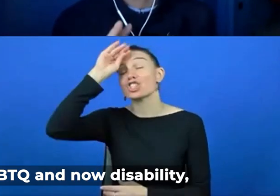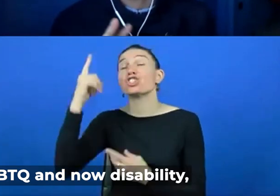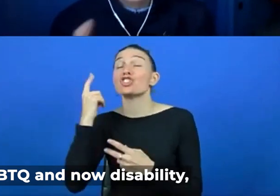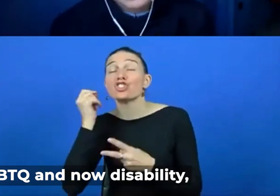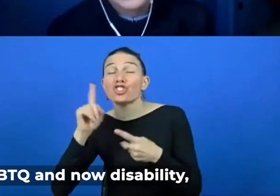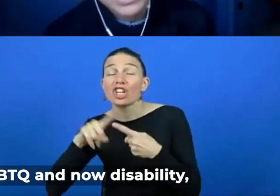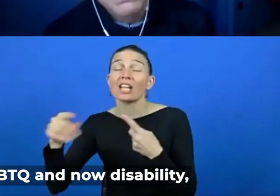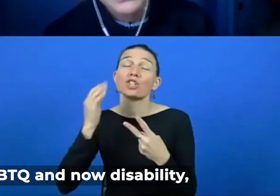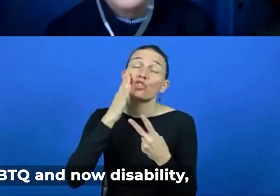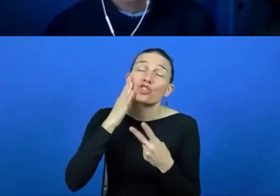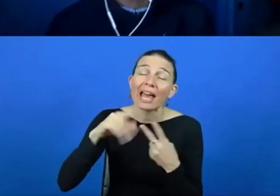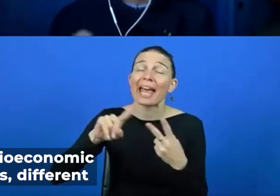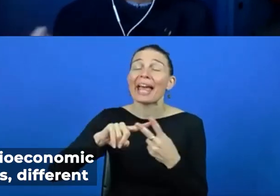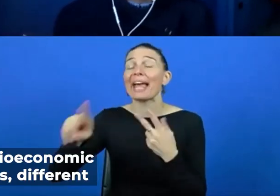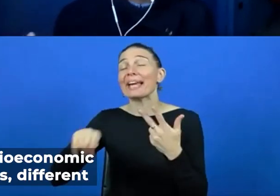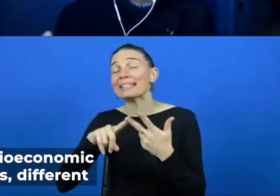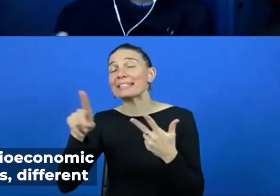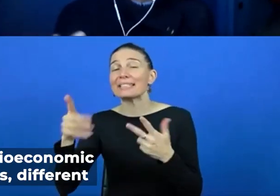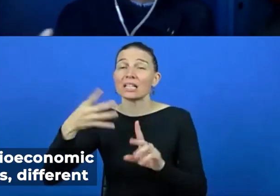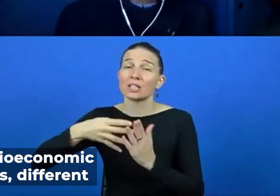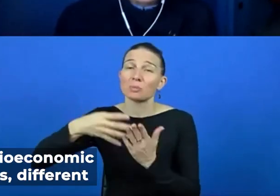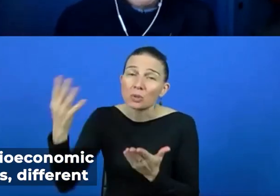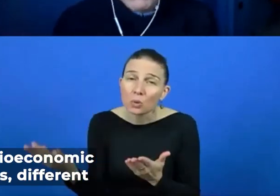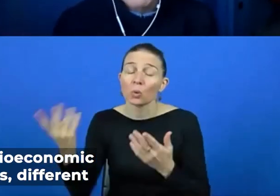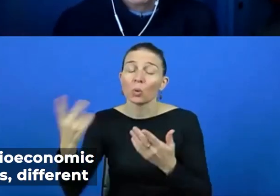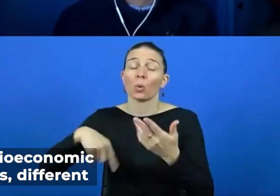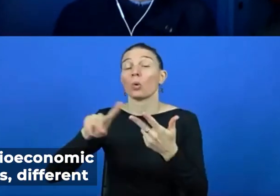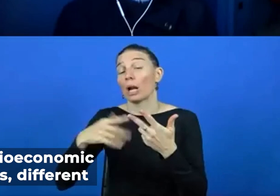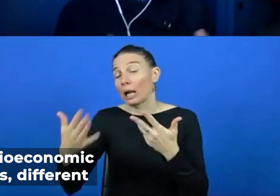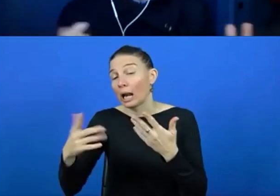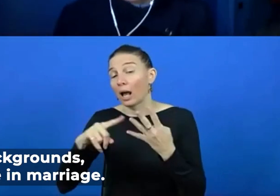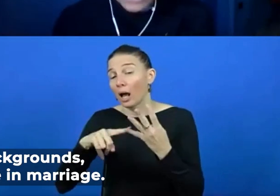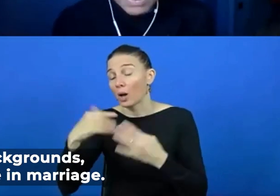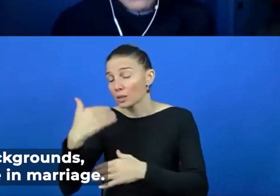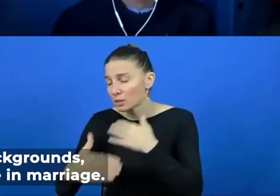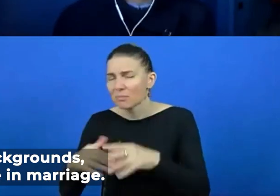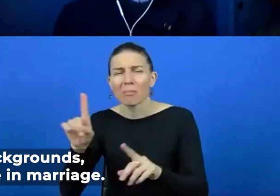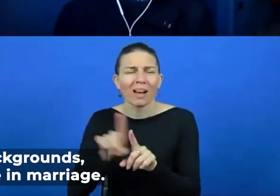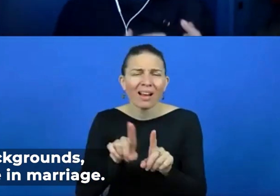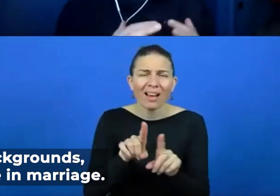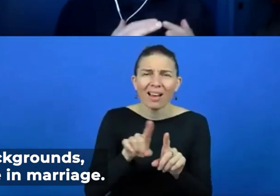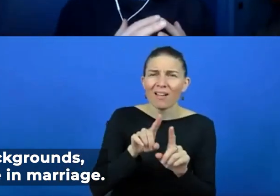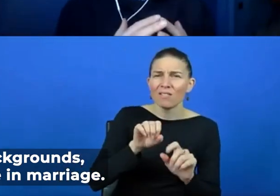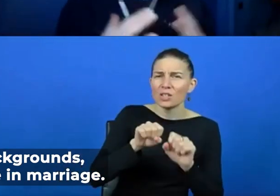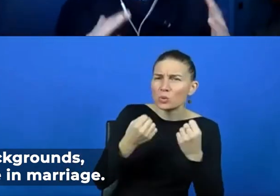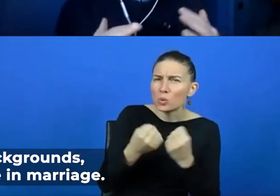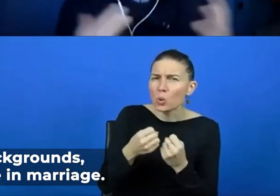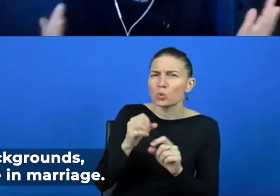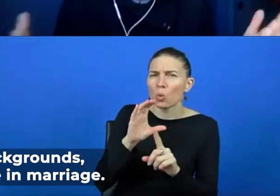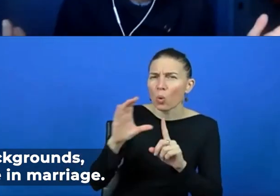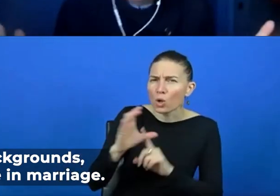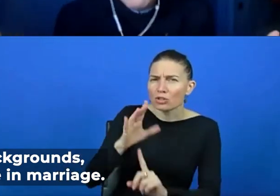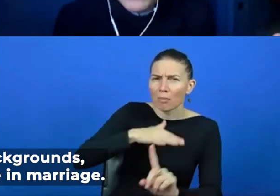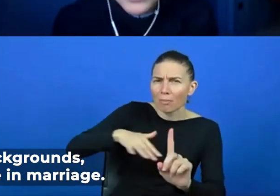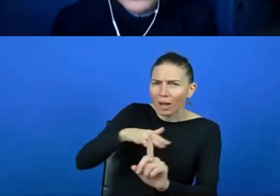LGBTQ and now disability, different socioeconomic backgrounds, different cultural backgrounds,